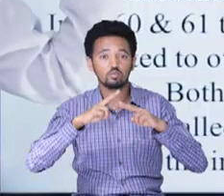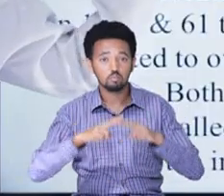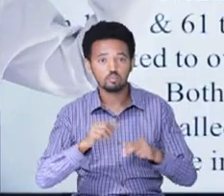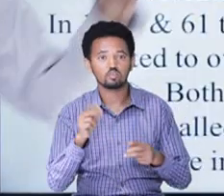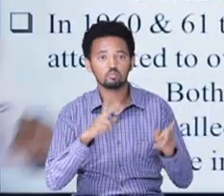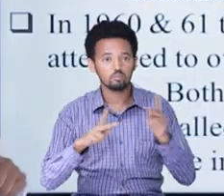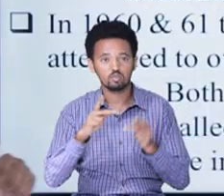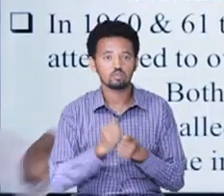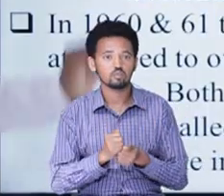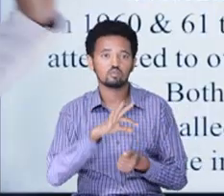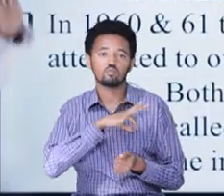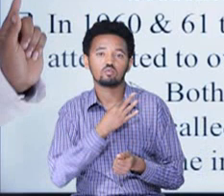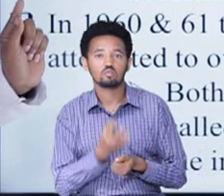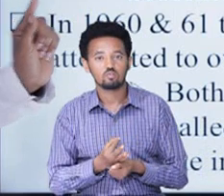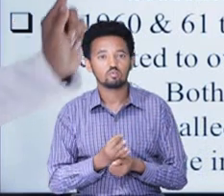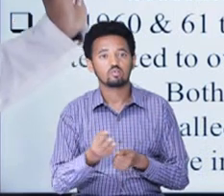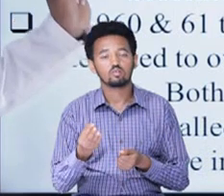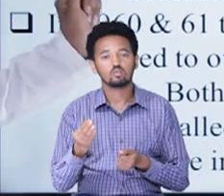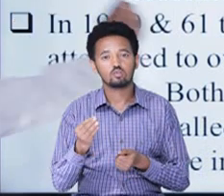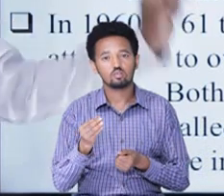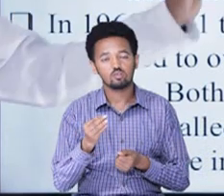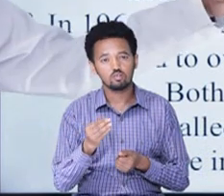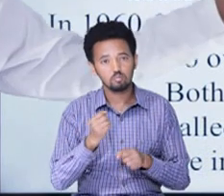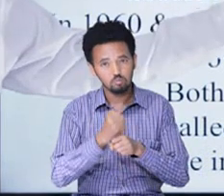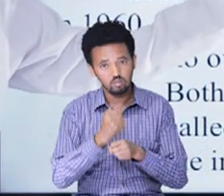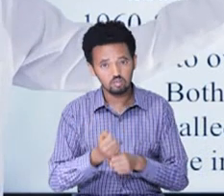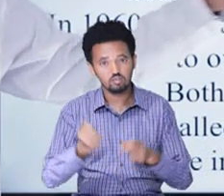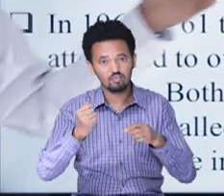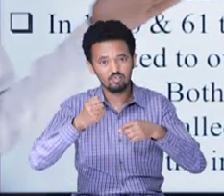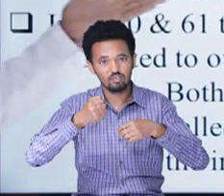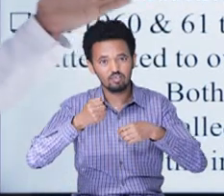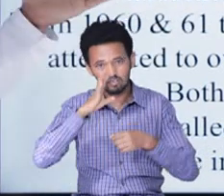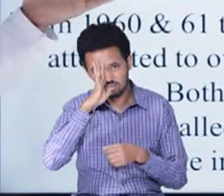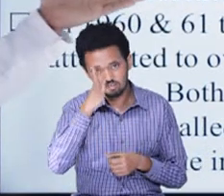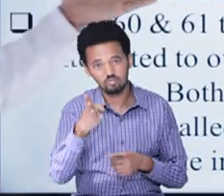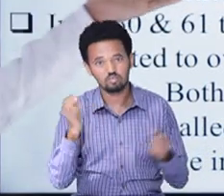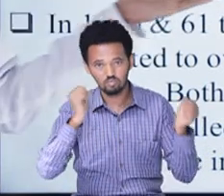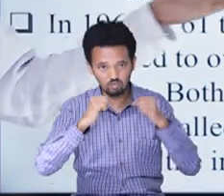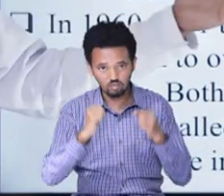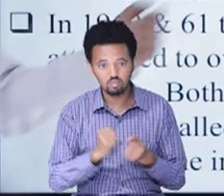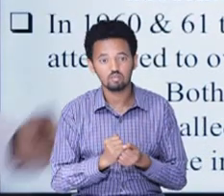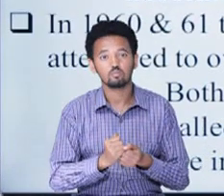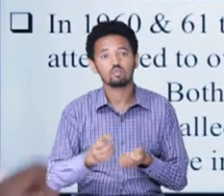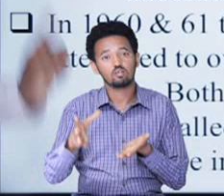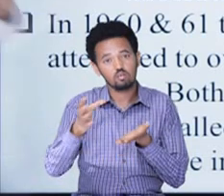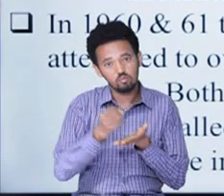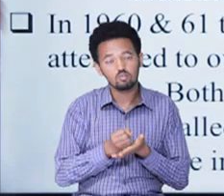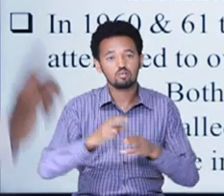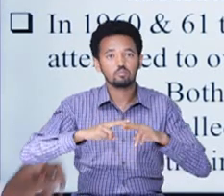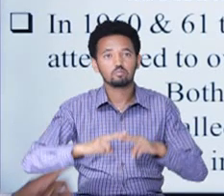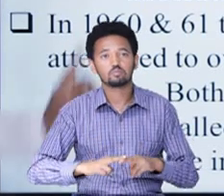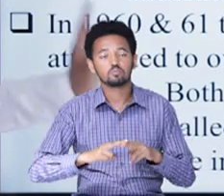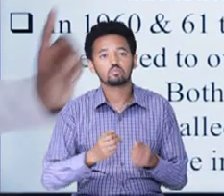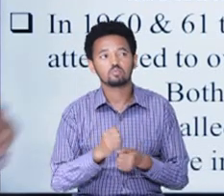in cooperation with France. The FLN made it clear that they were fighting for absolute independence. Then